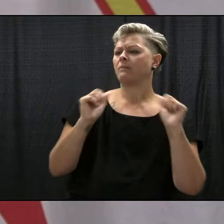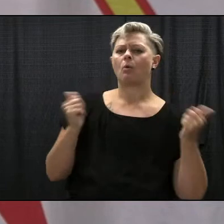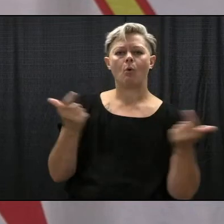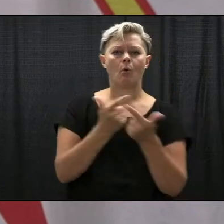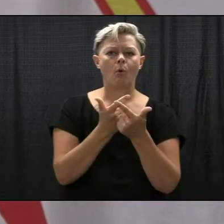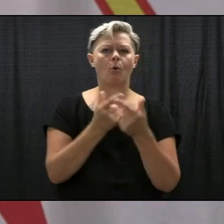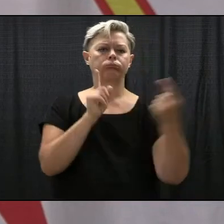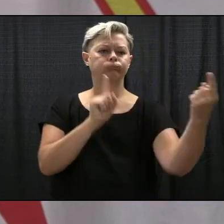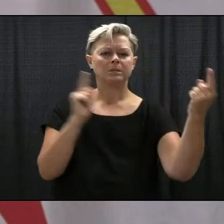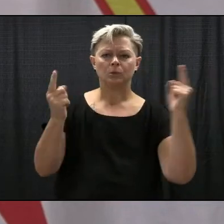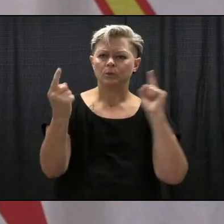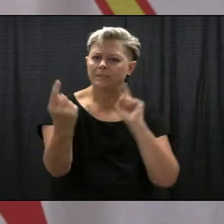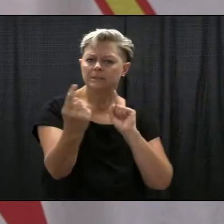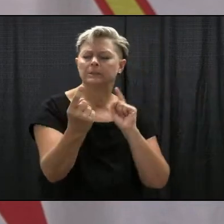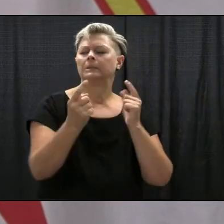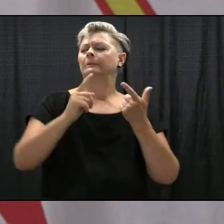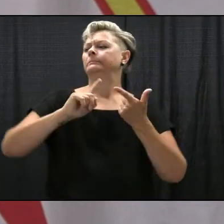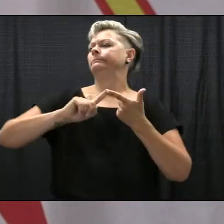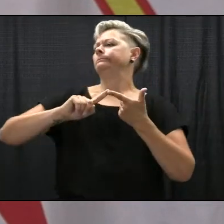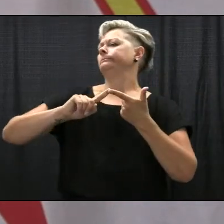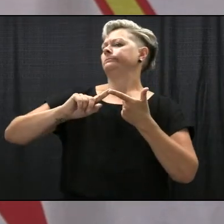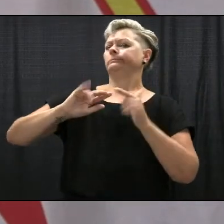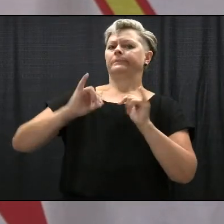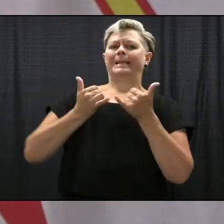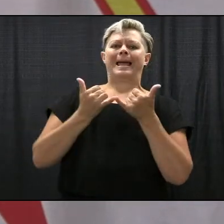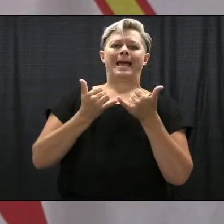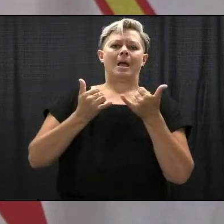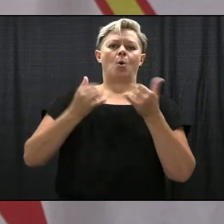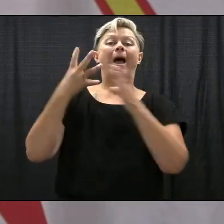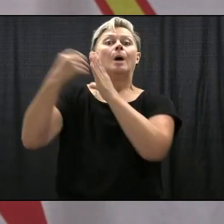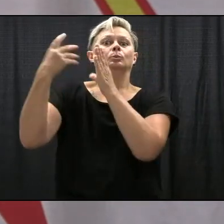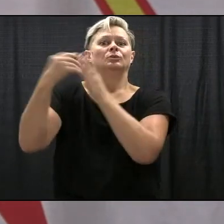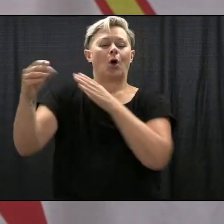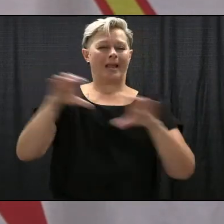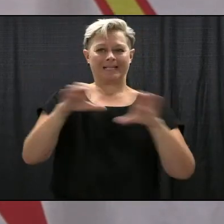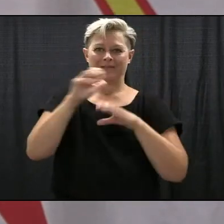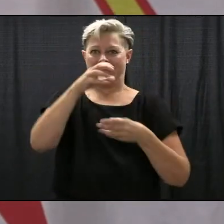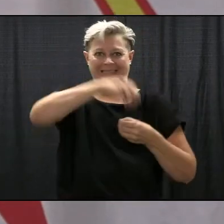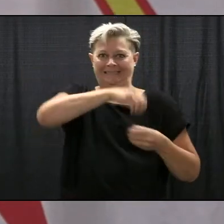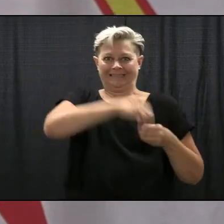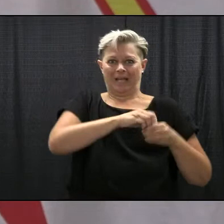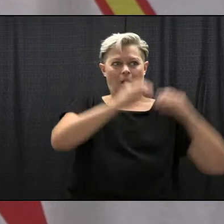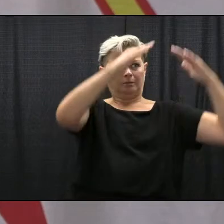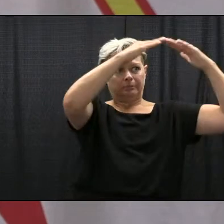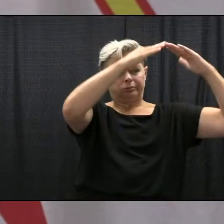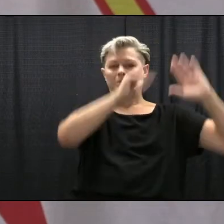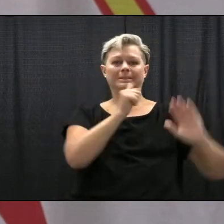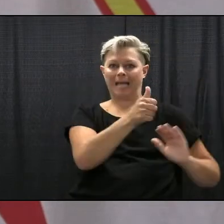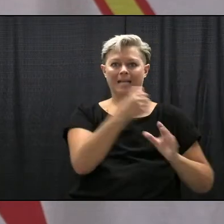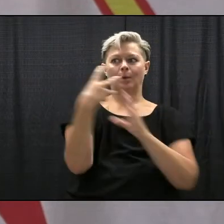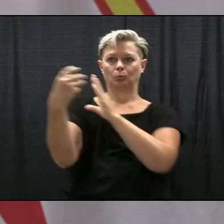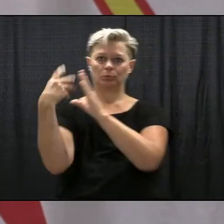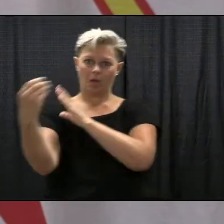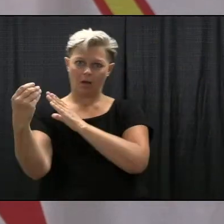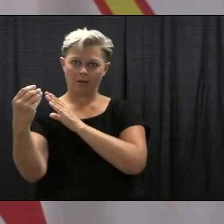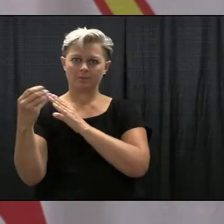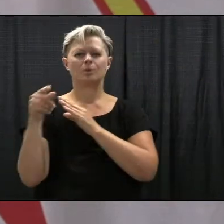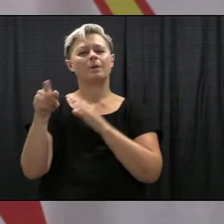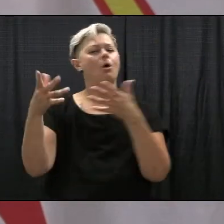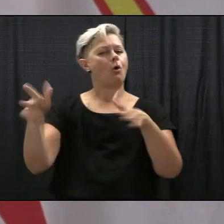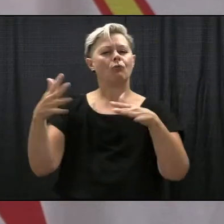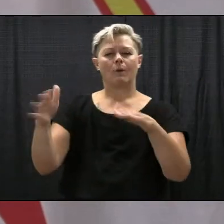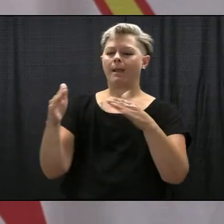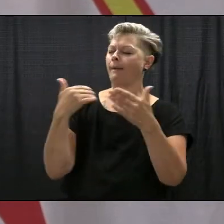maintain physical distancing and having, more outdoor activities versus indoor activities. Most of them have submitted plans and they've